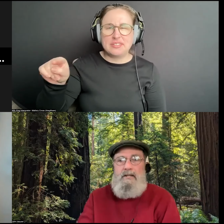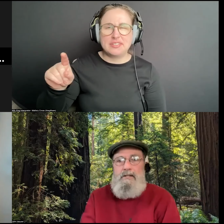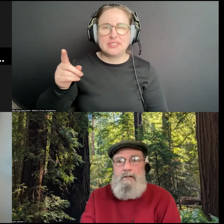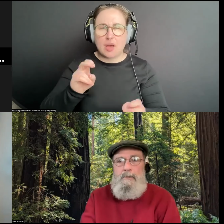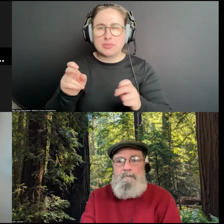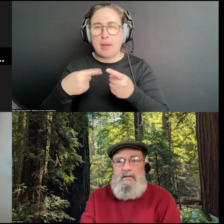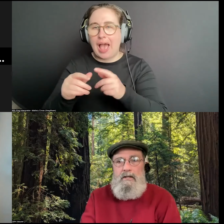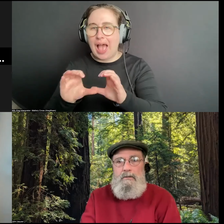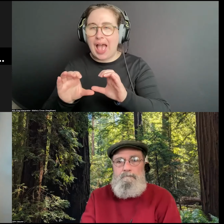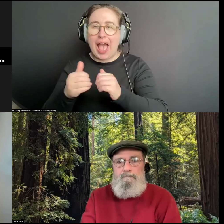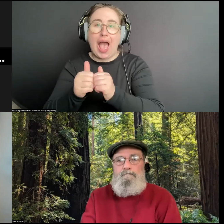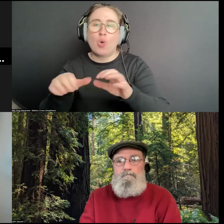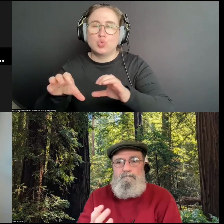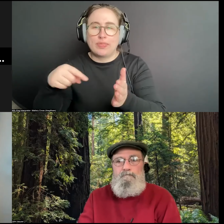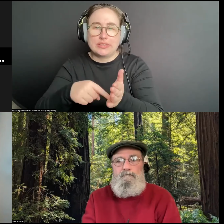to do this.